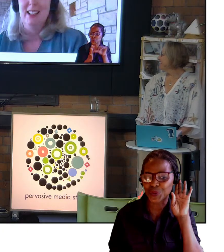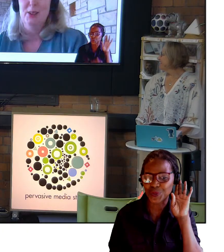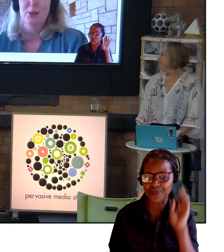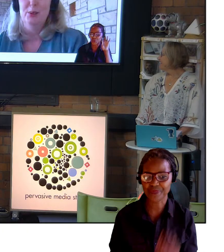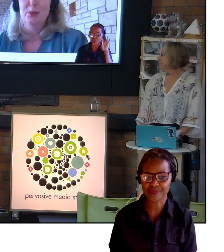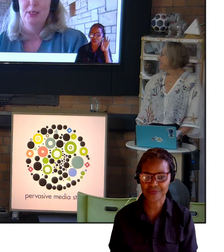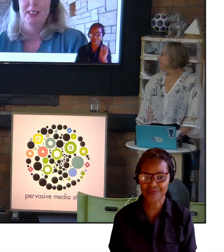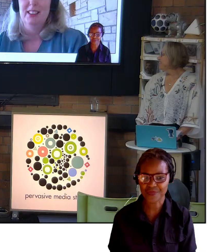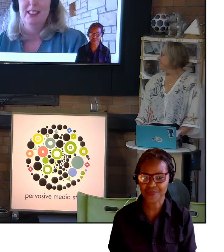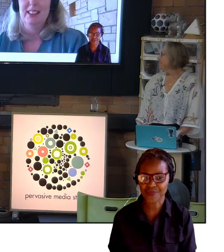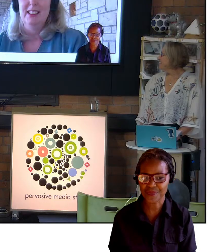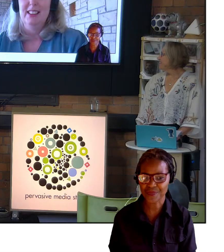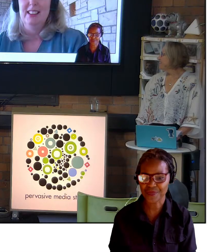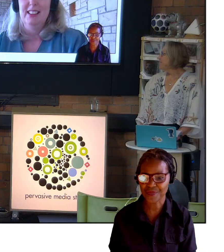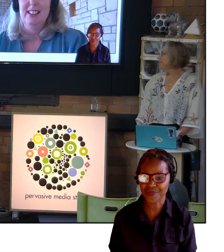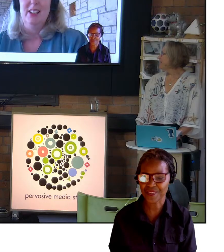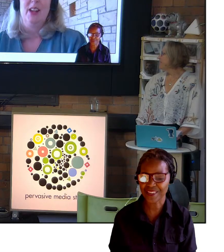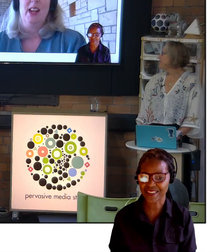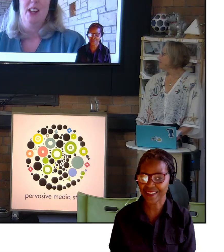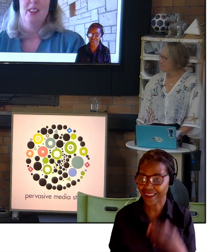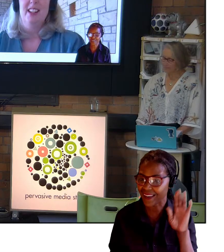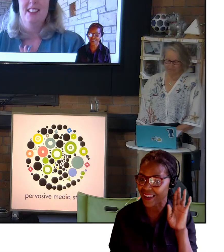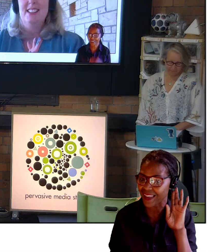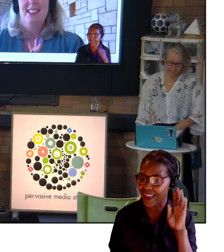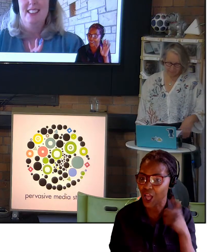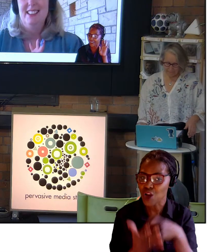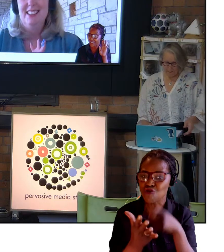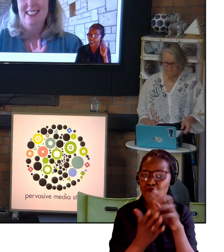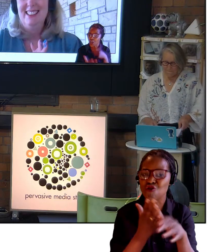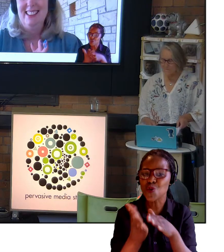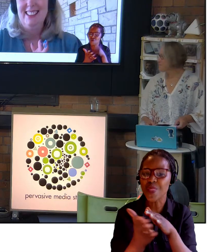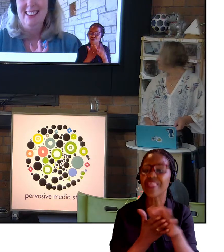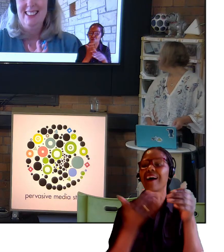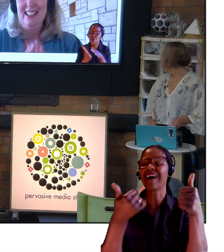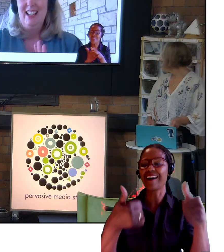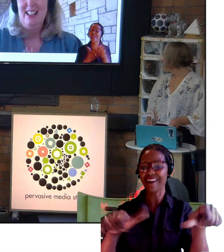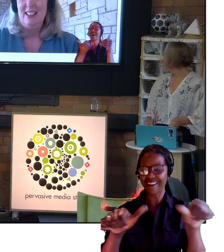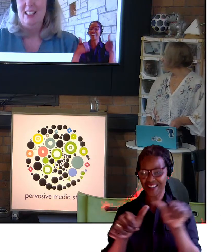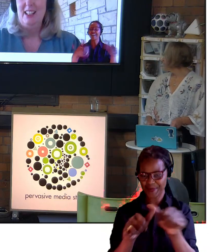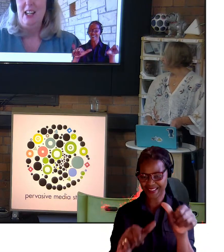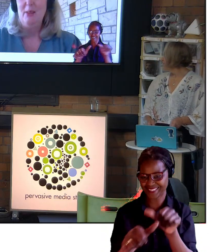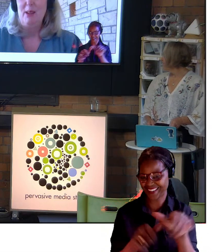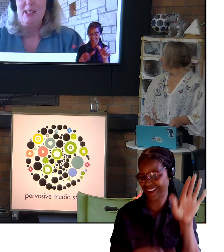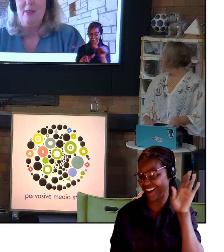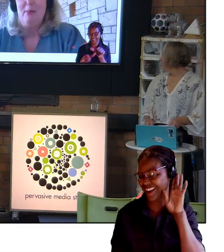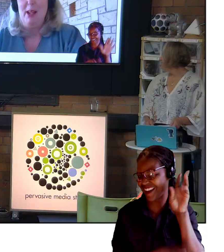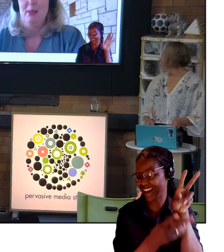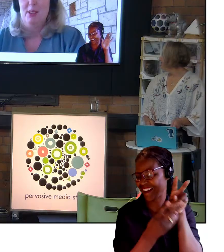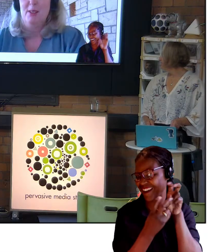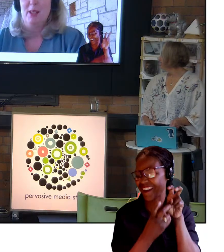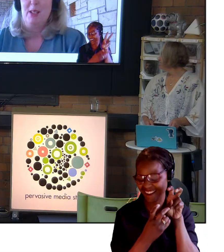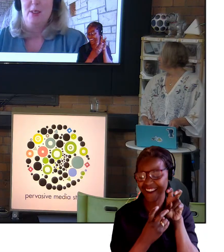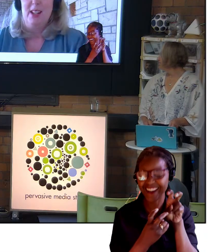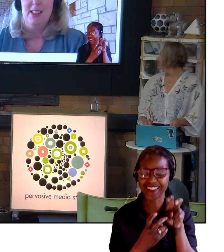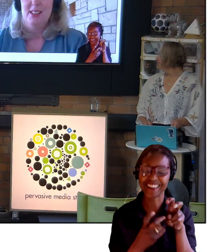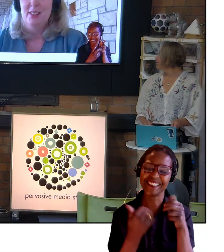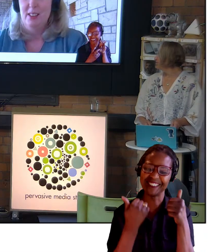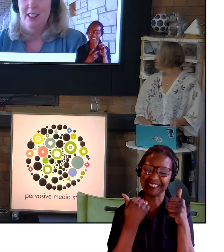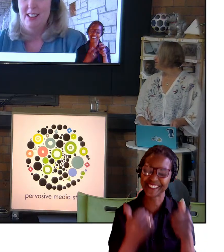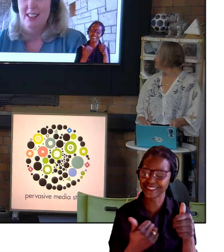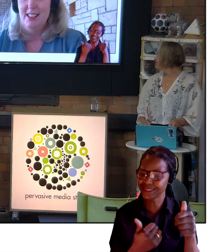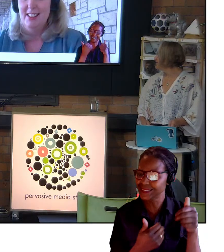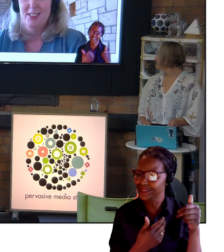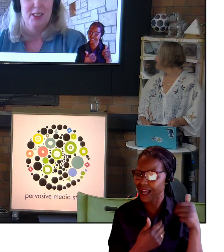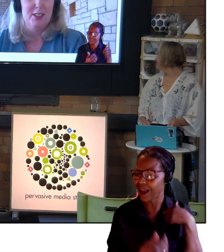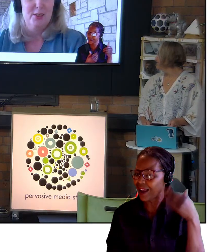hello. We can hear you now, Ruth. Yep. Okay, great. I could hear myself back, which is quite strange, so I need